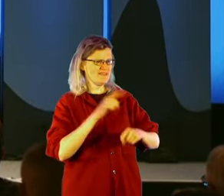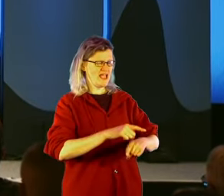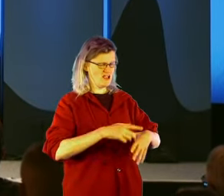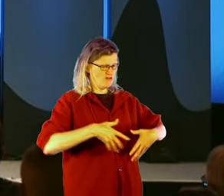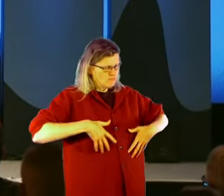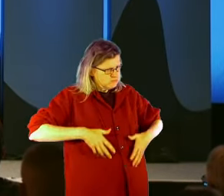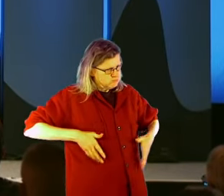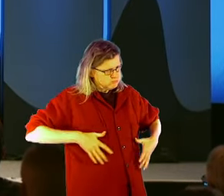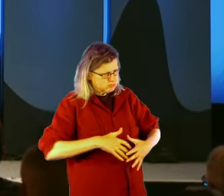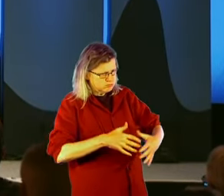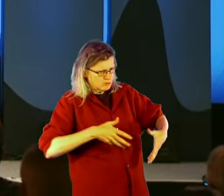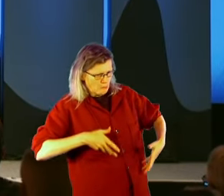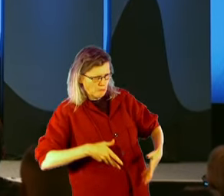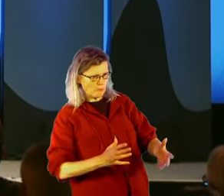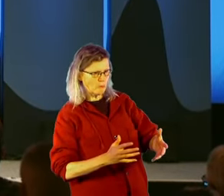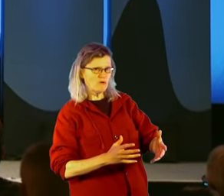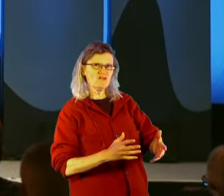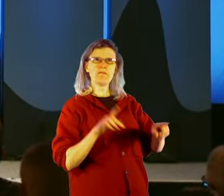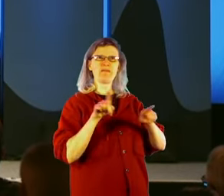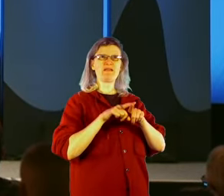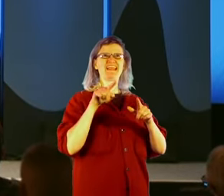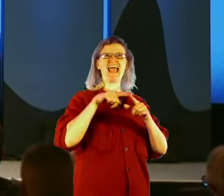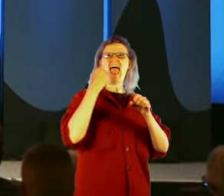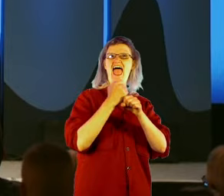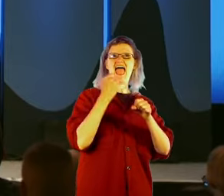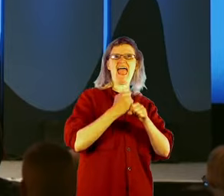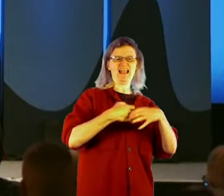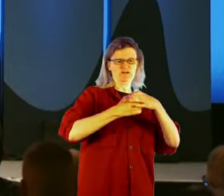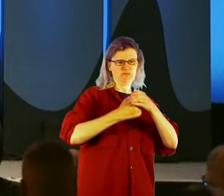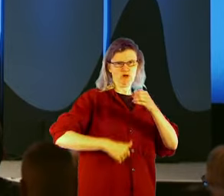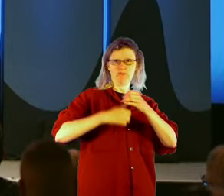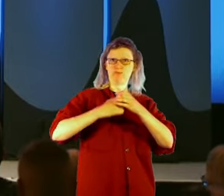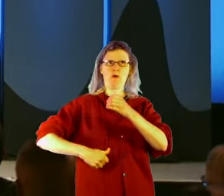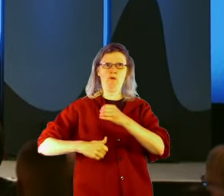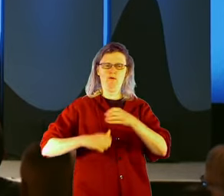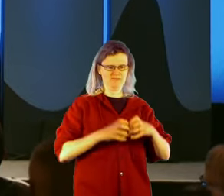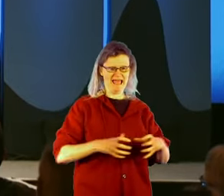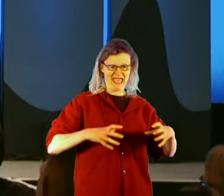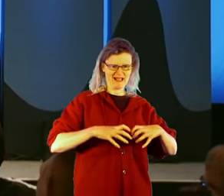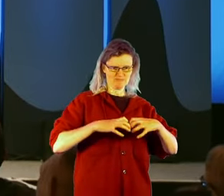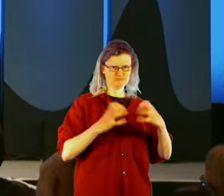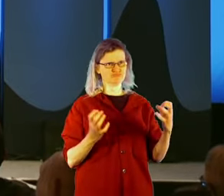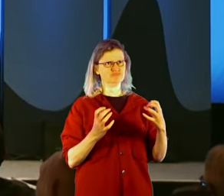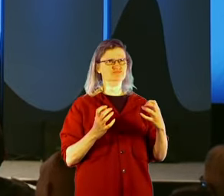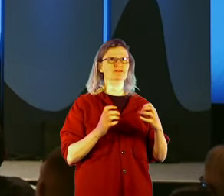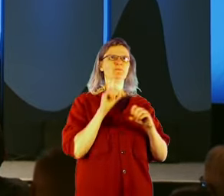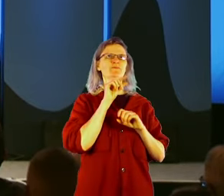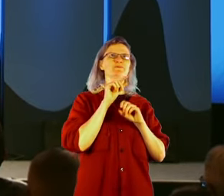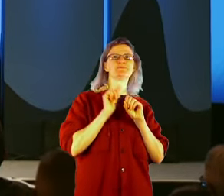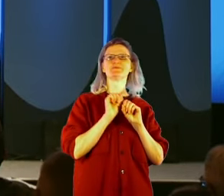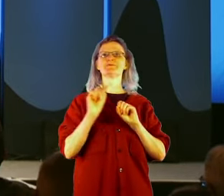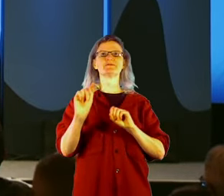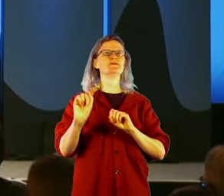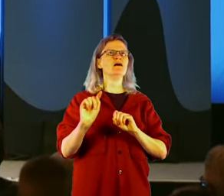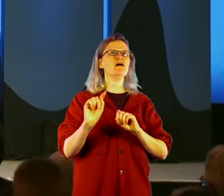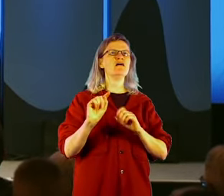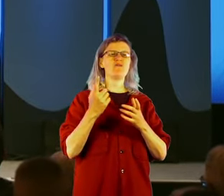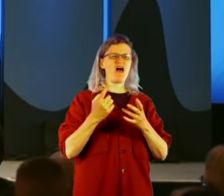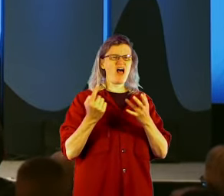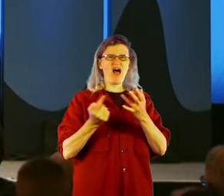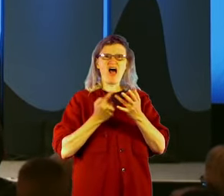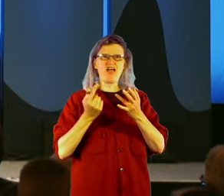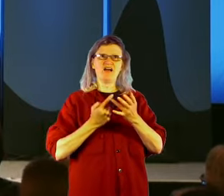children at all. You know, you just lay an egg and you're done with it. But, you know, mammals of other species don't go through the same sort of agonies that human